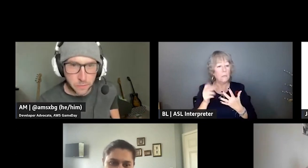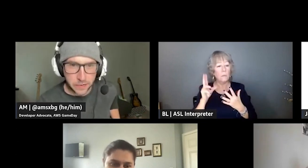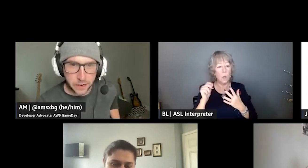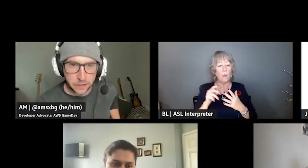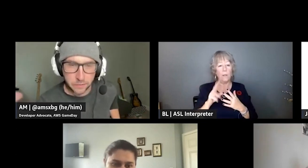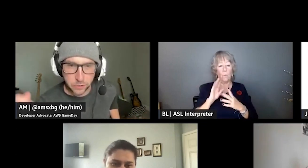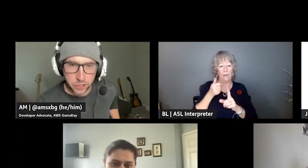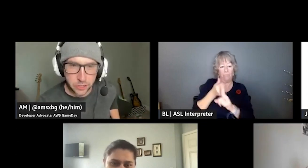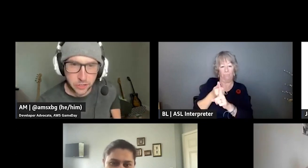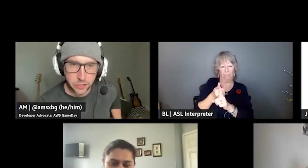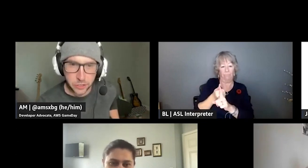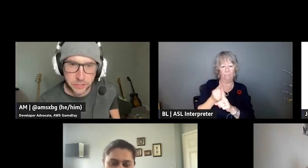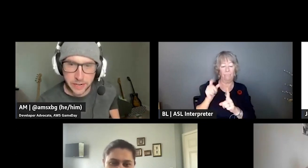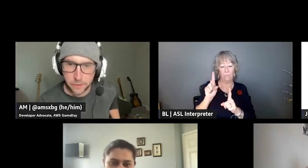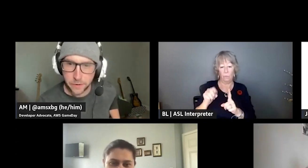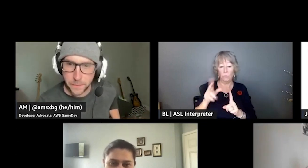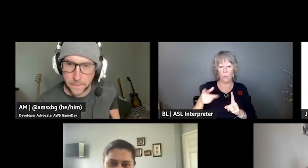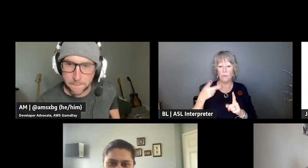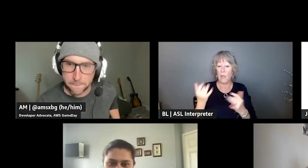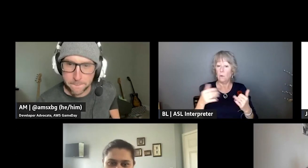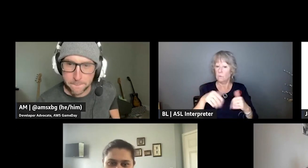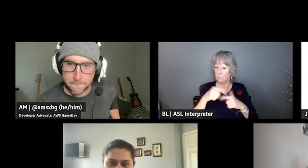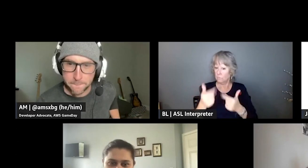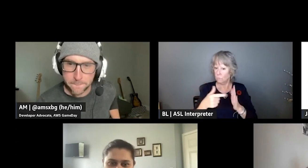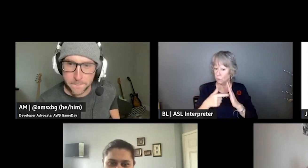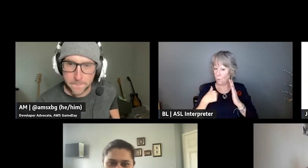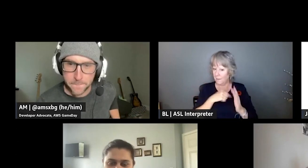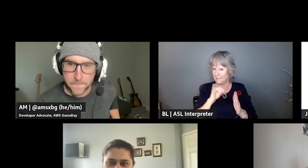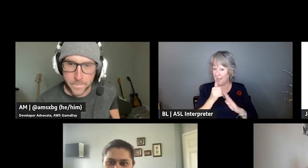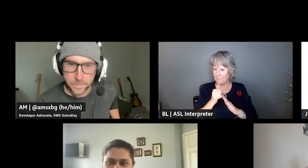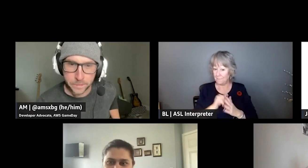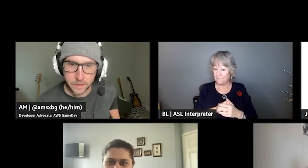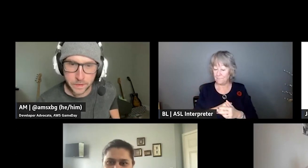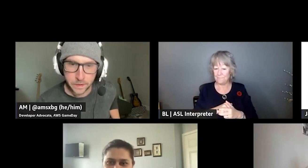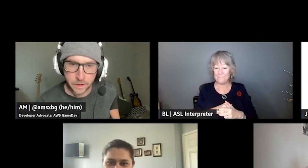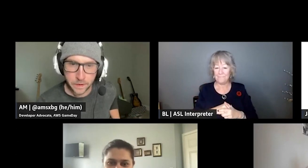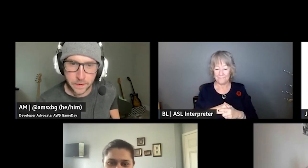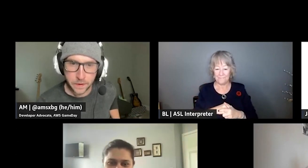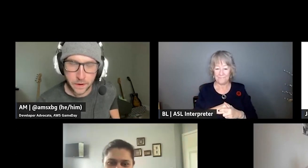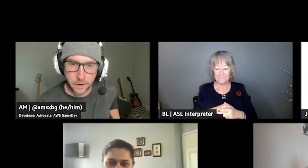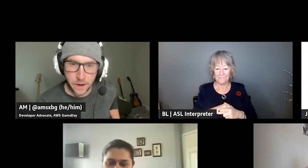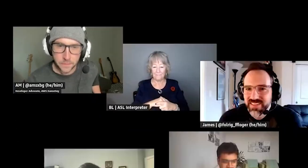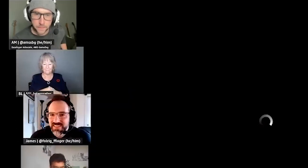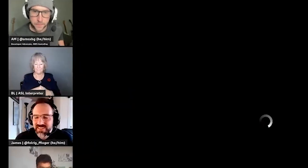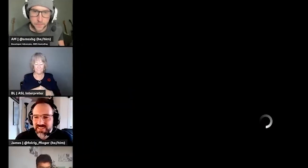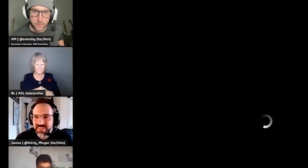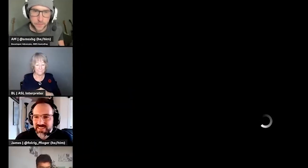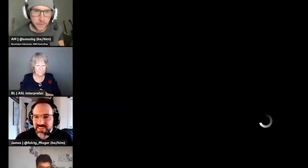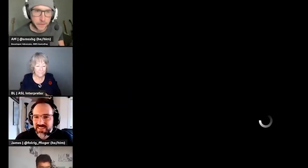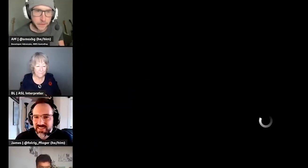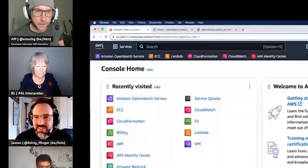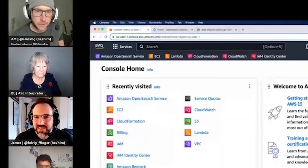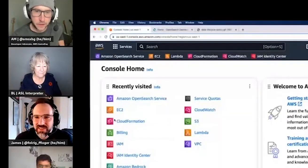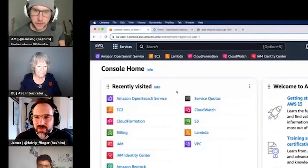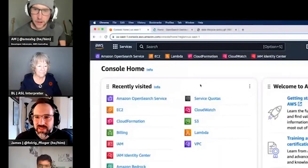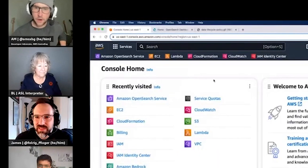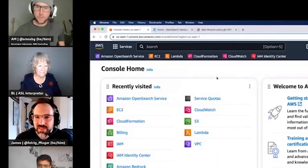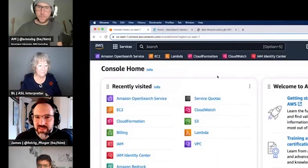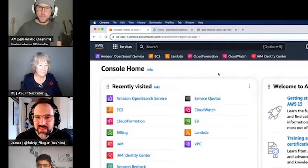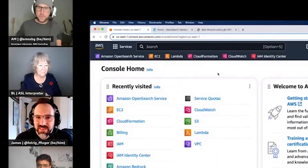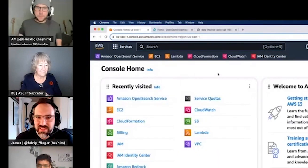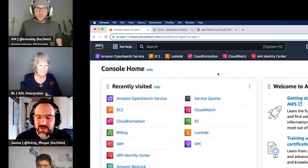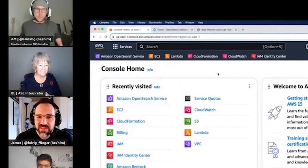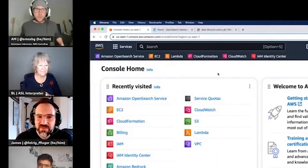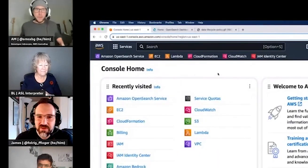going to do that for me. And Prashant, you're going to show us how? Yep, I'm ready. Once you're ready, I'm ready. All right. See. There you